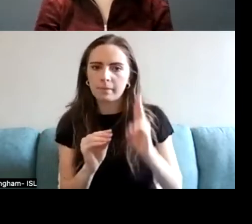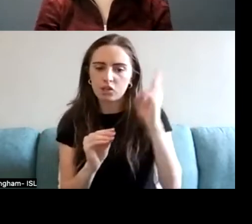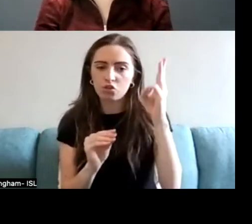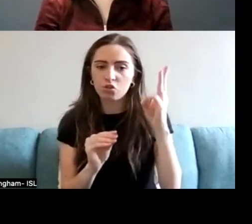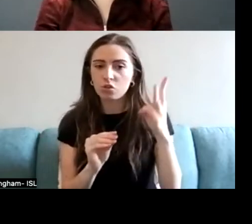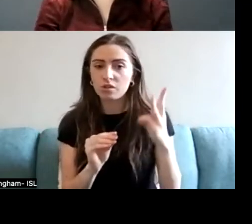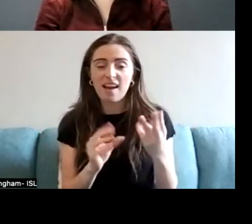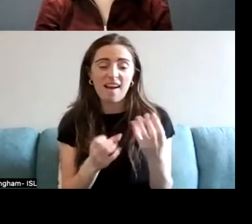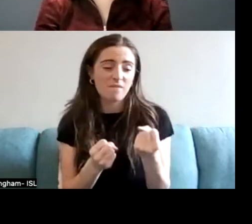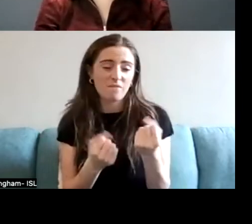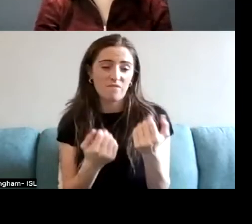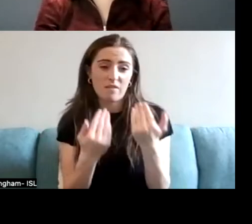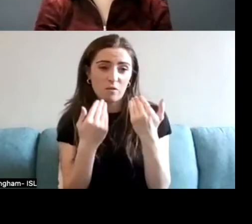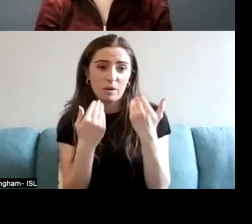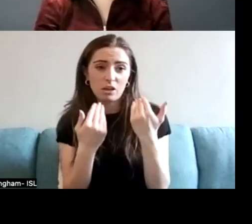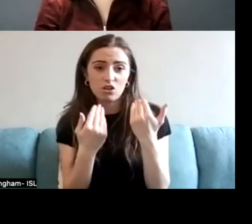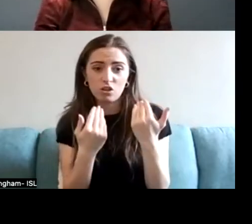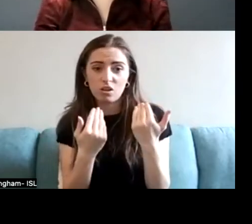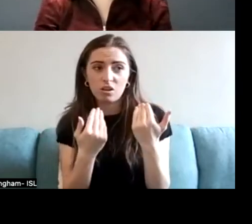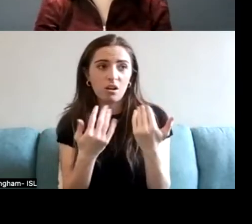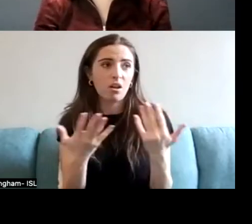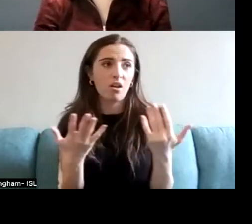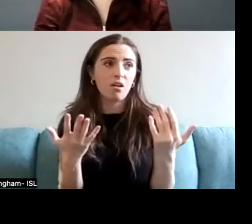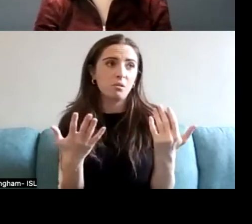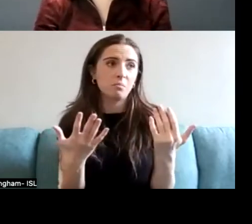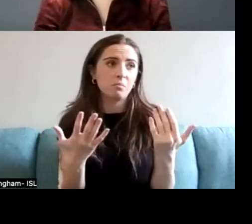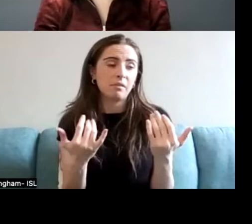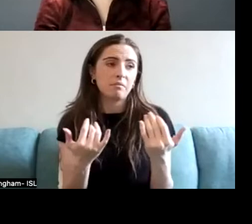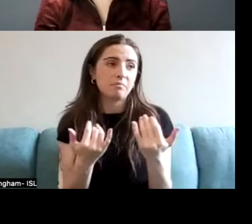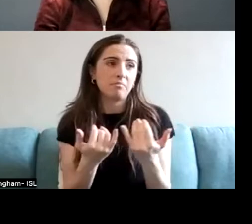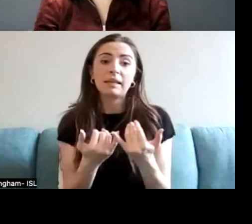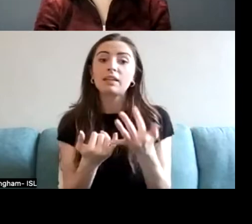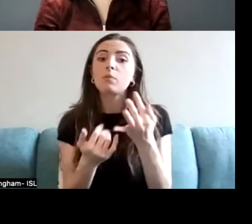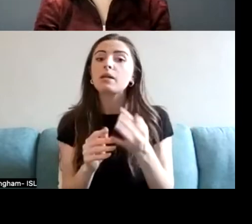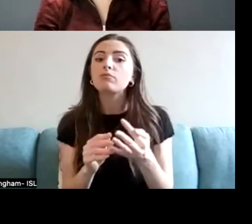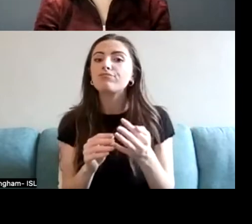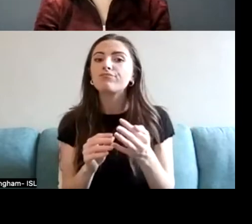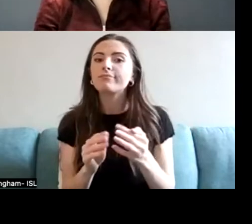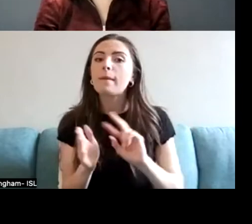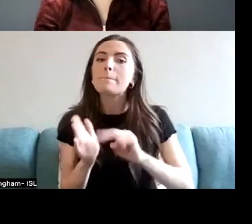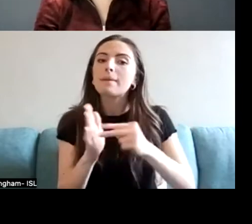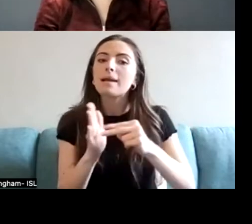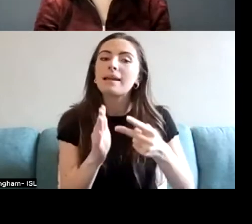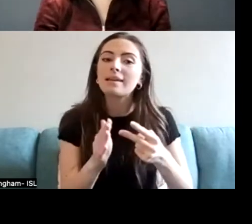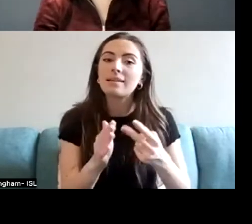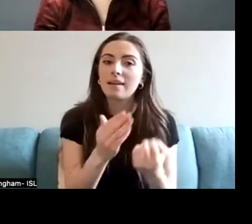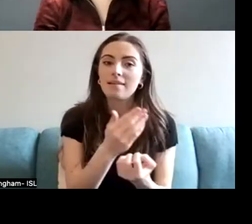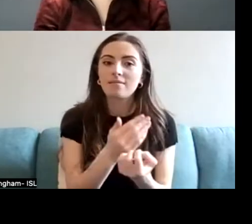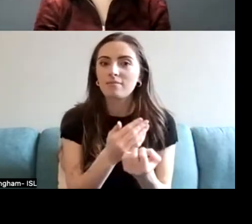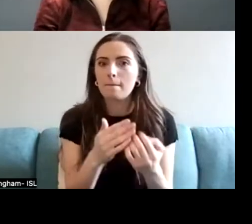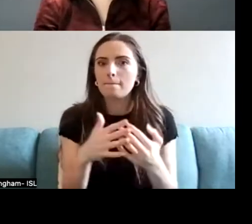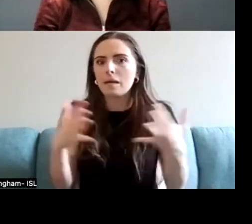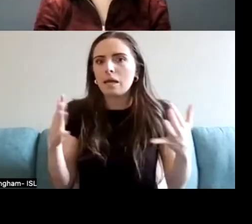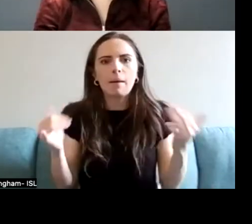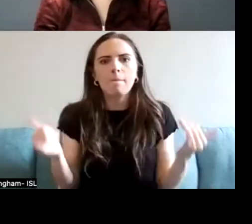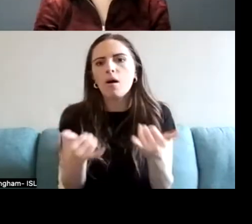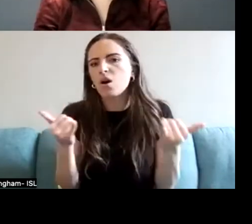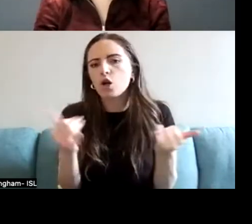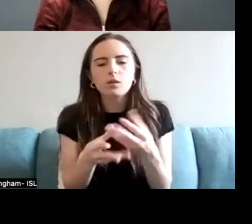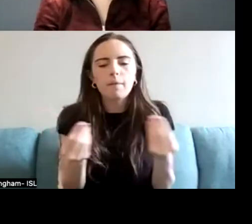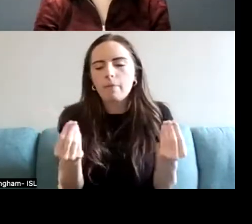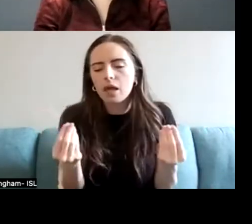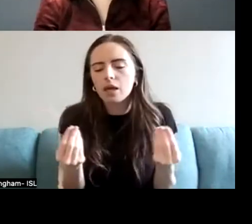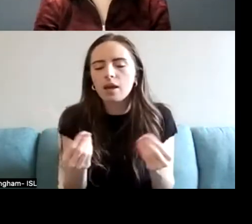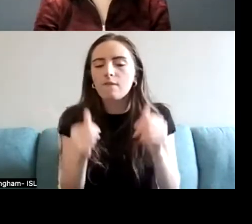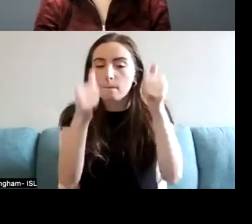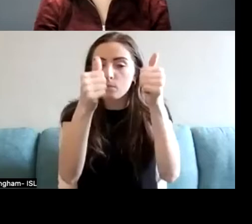the information. For example, if you're organizing an event and you post a poster that has the date, the time,